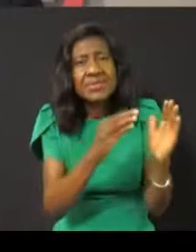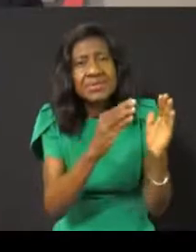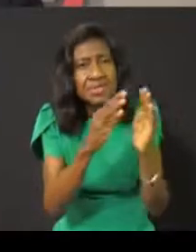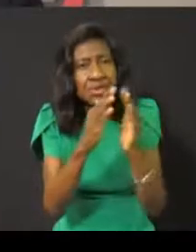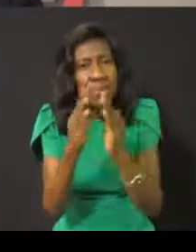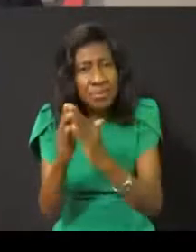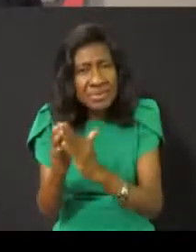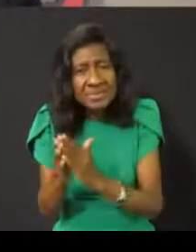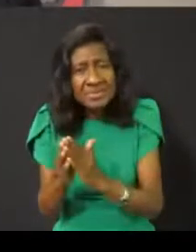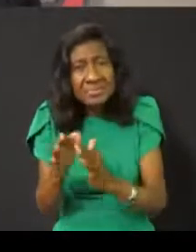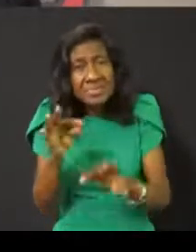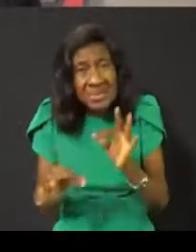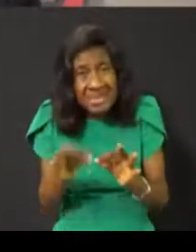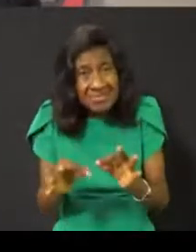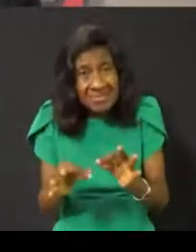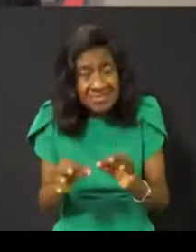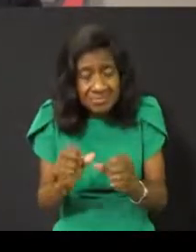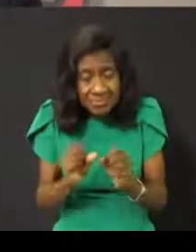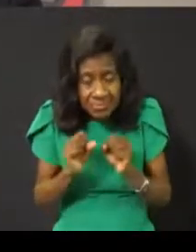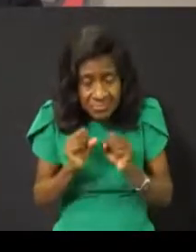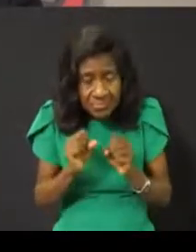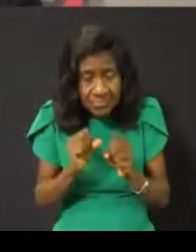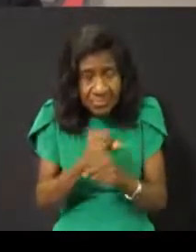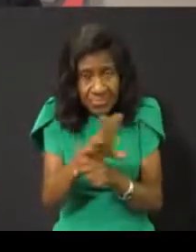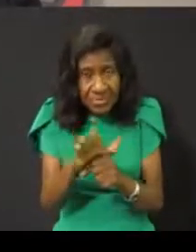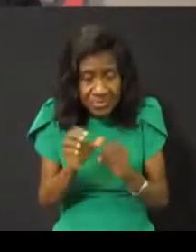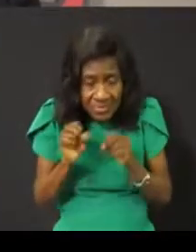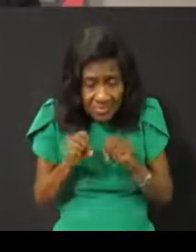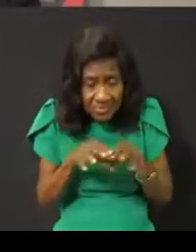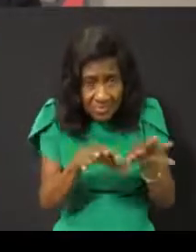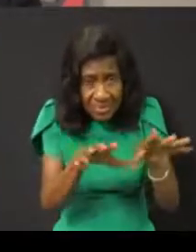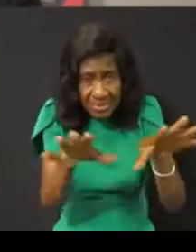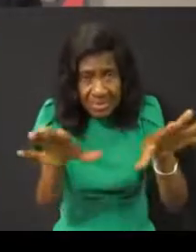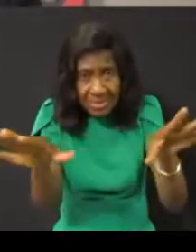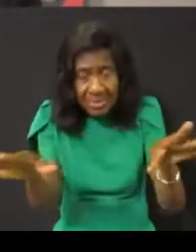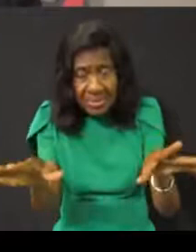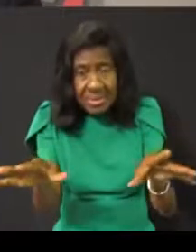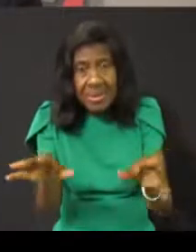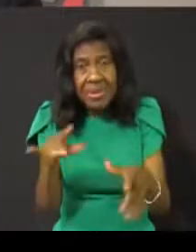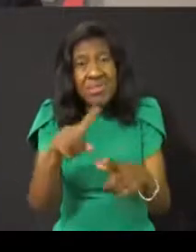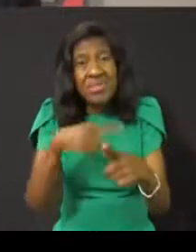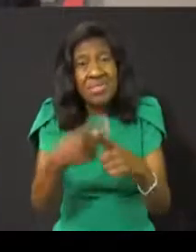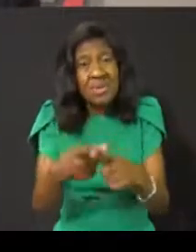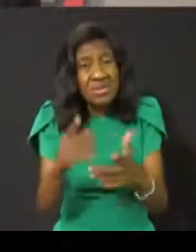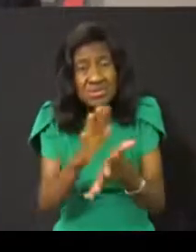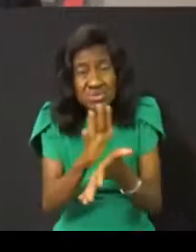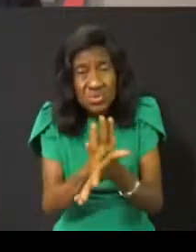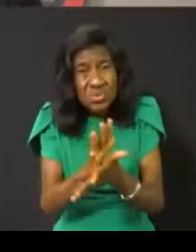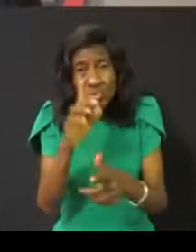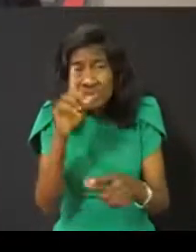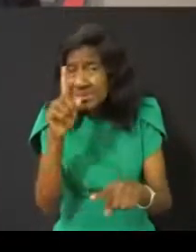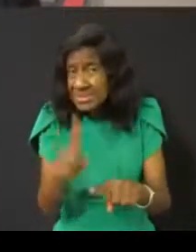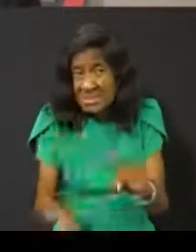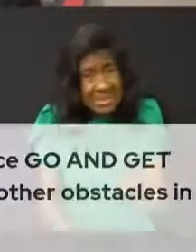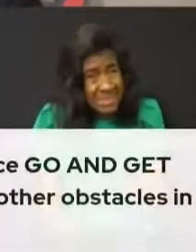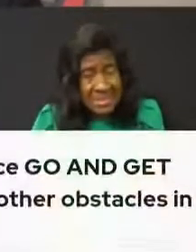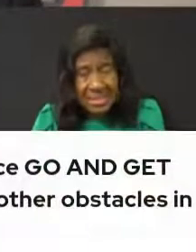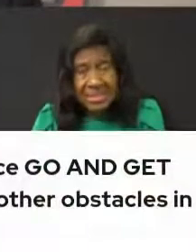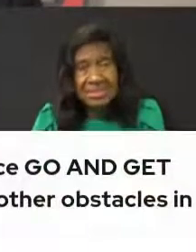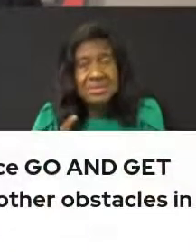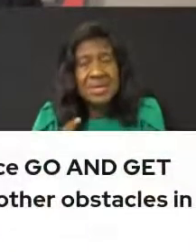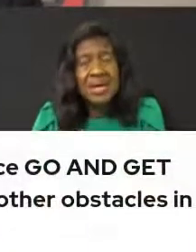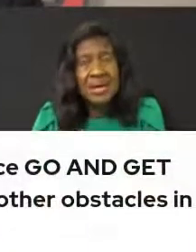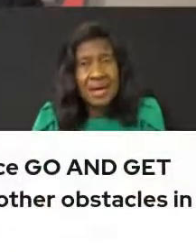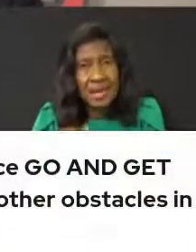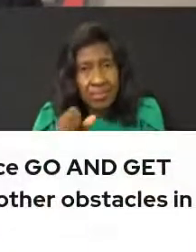uncontrolled community transmission, our schools cannot function. There is a ripple effect created by school